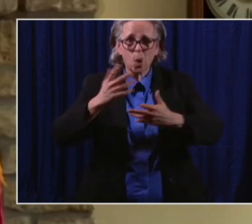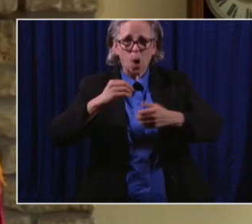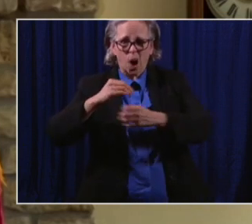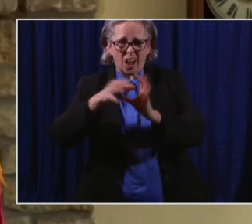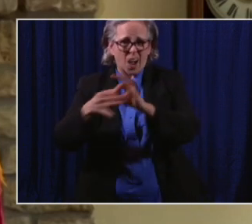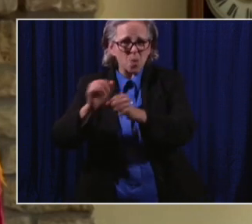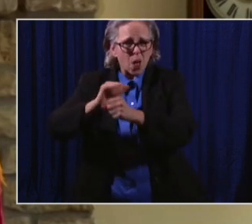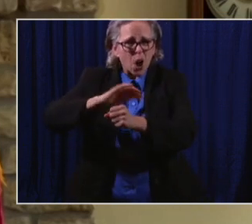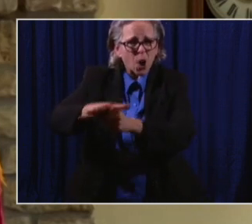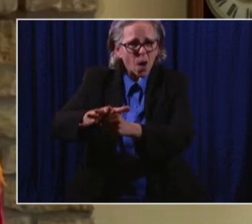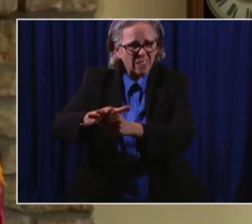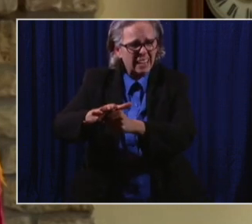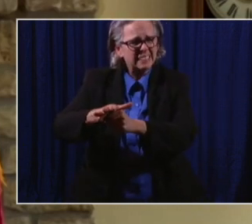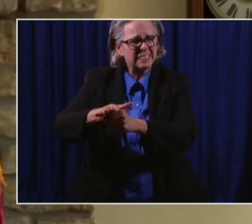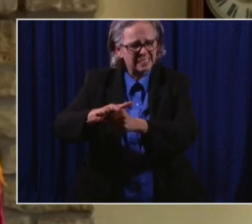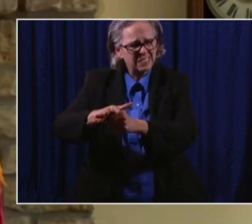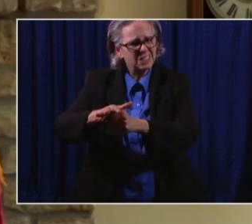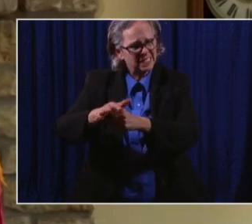seen some significant